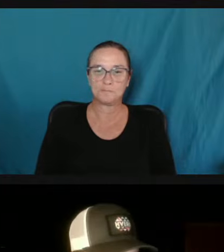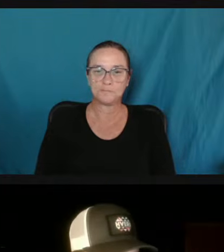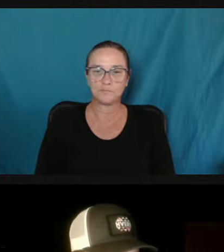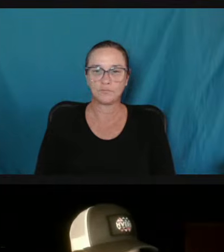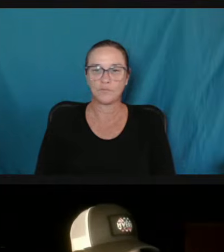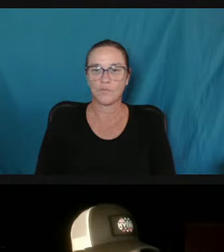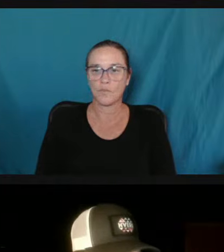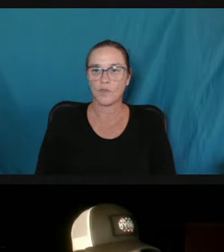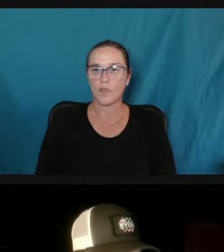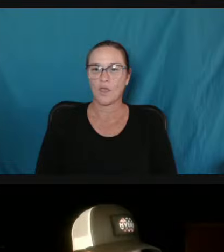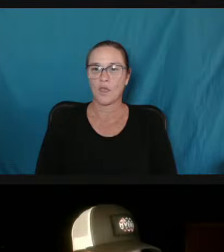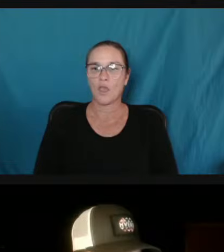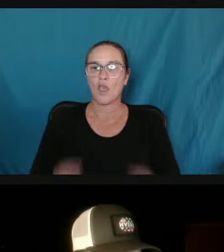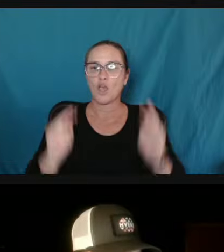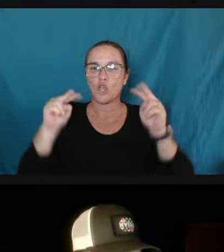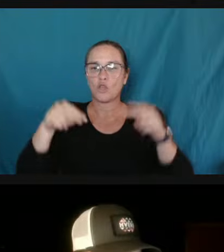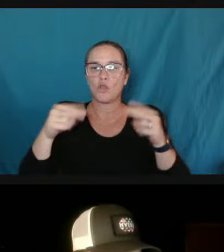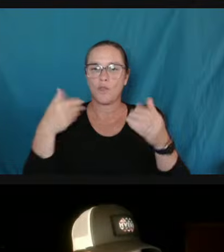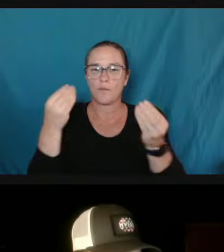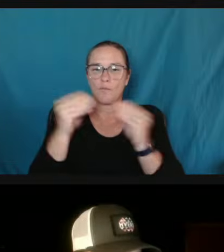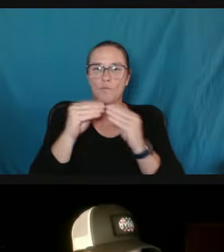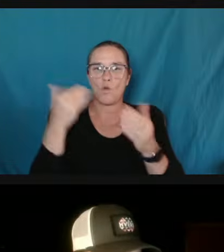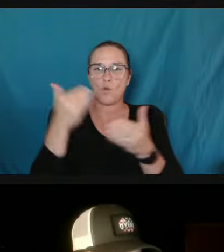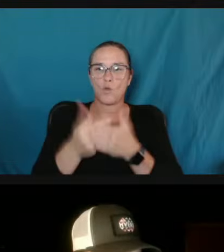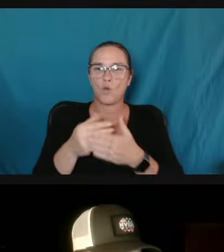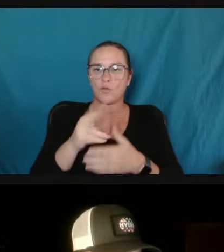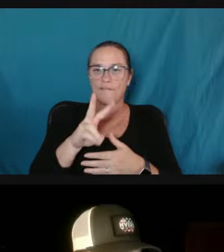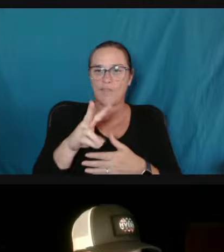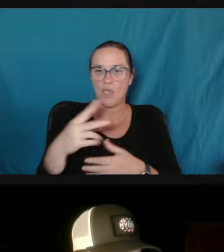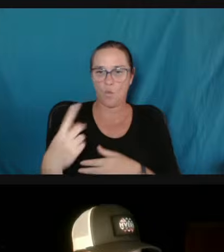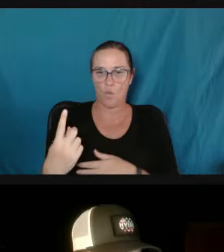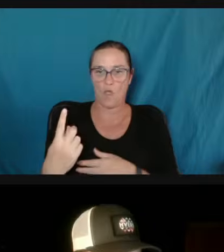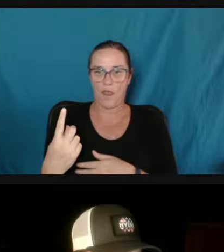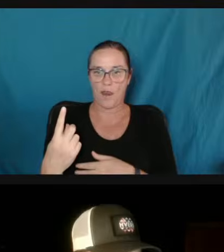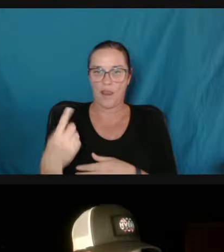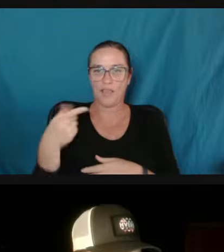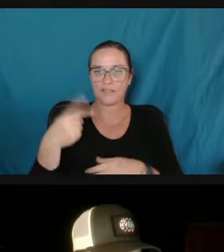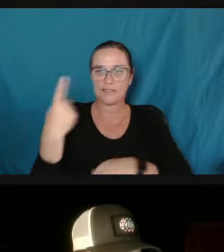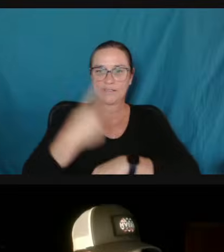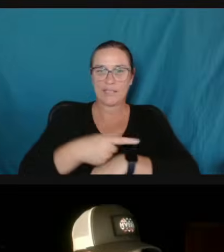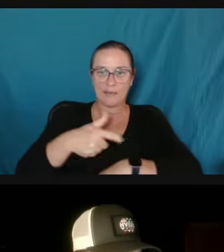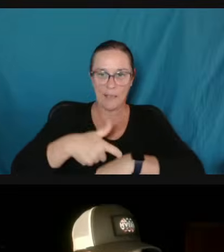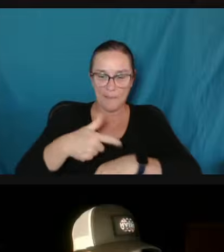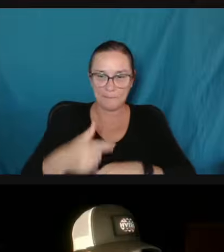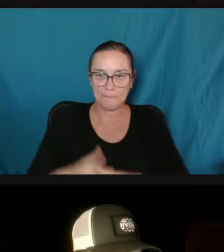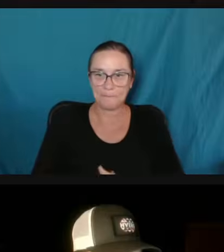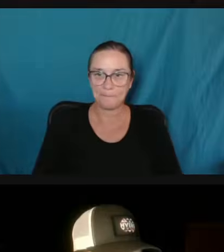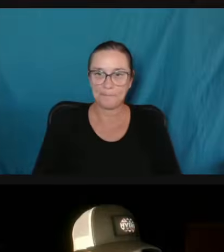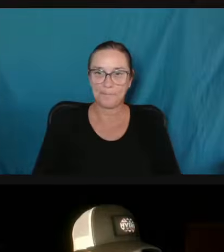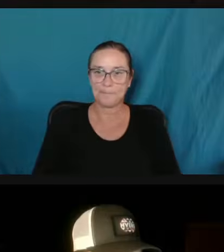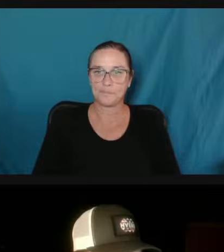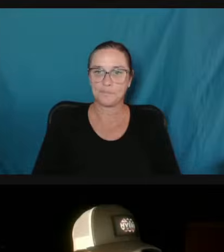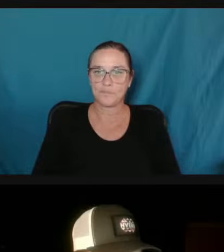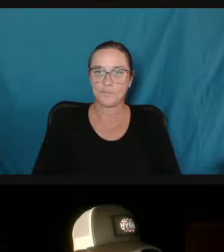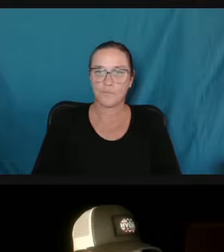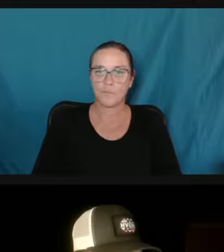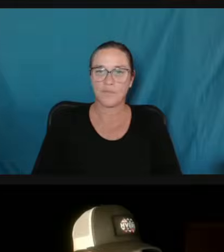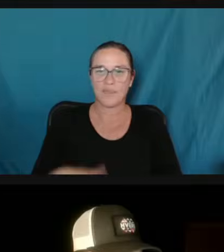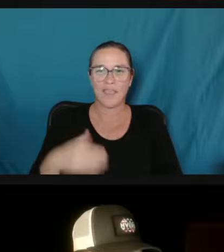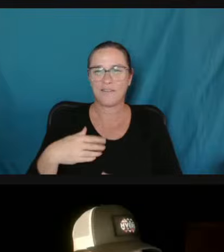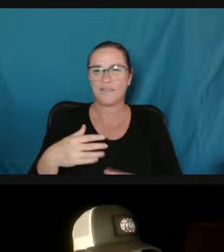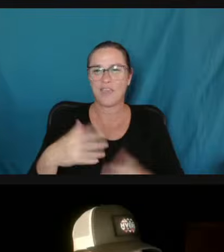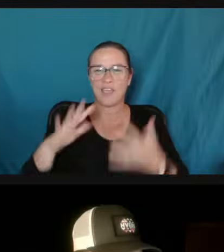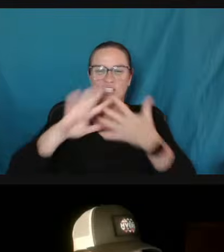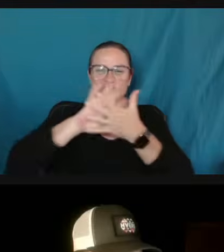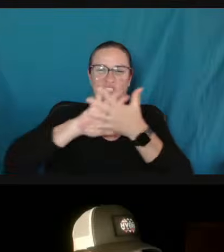Looking closer at the vents, this is the V1 camera. Again, the daytime views with whiteout in the